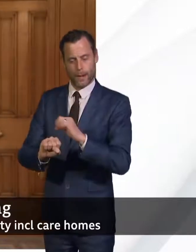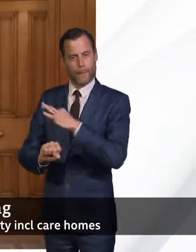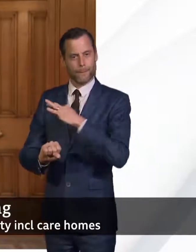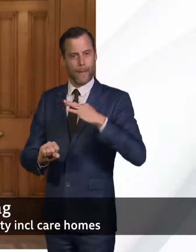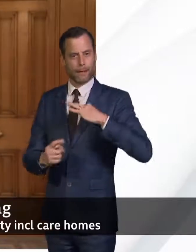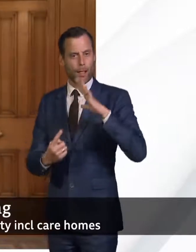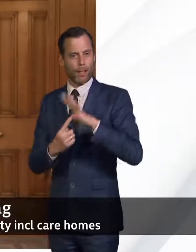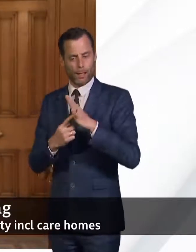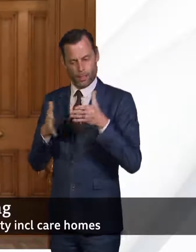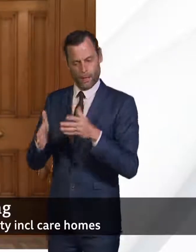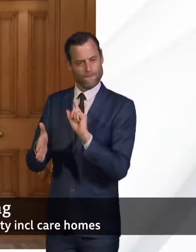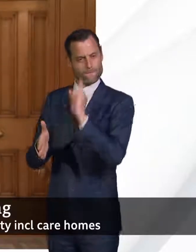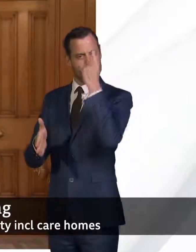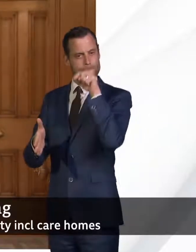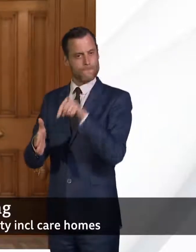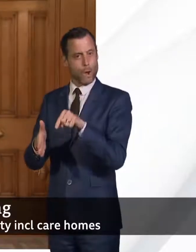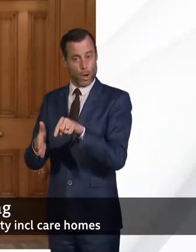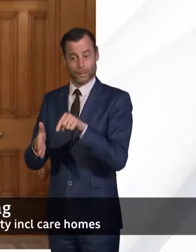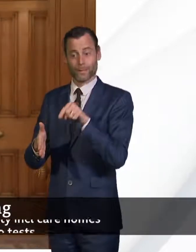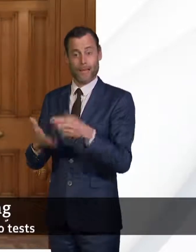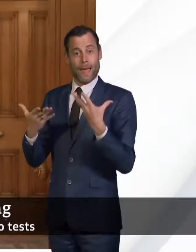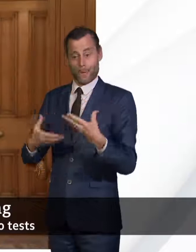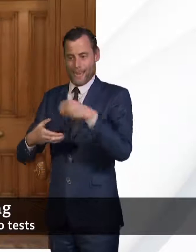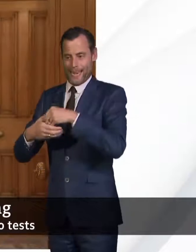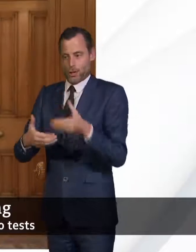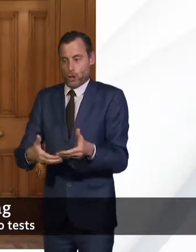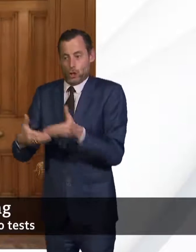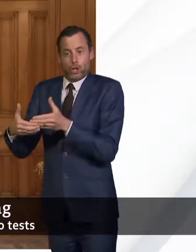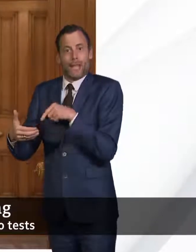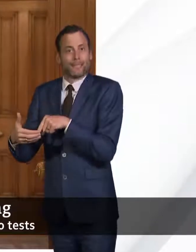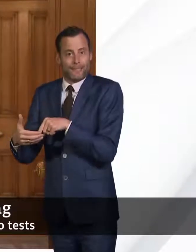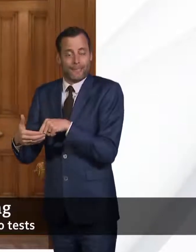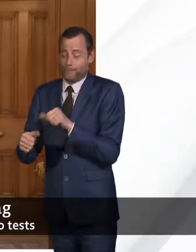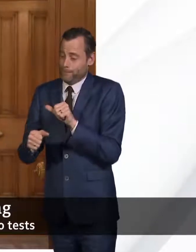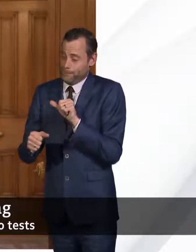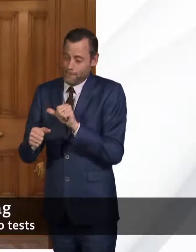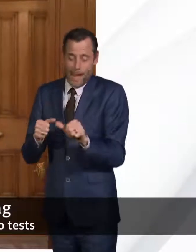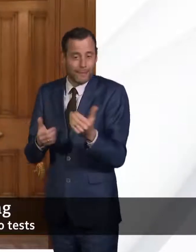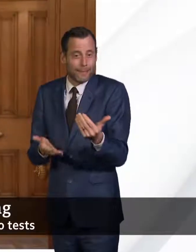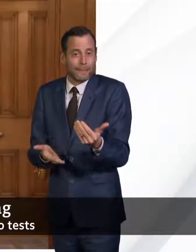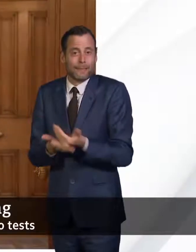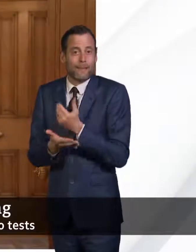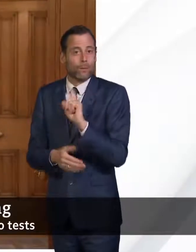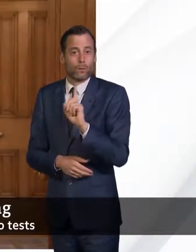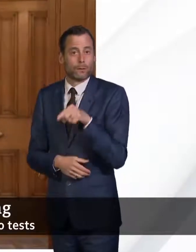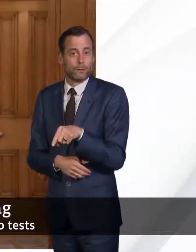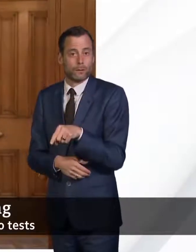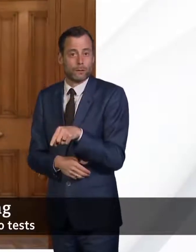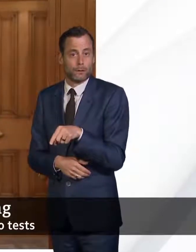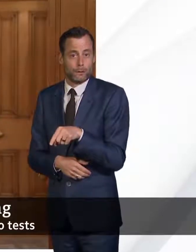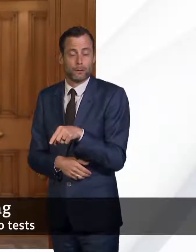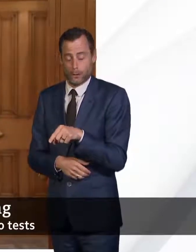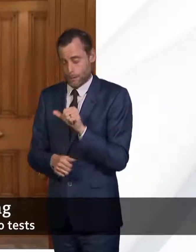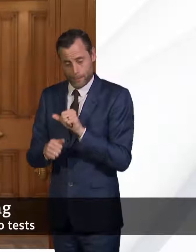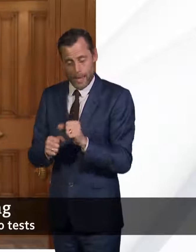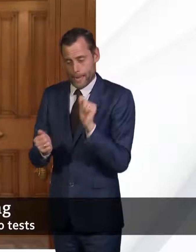come first. And for those who are in the shielded category, I'm afraid that the safest thing for them to do is to be